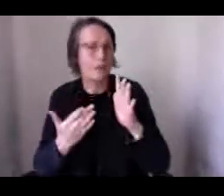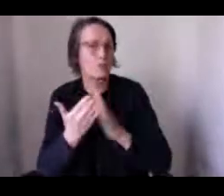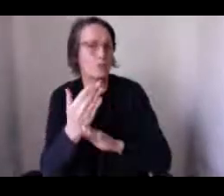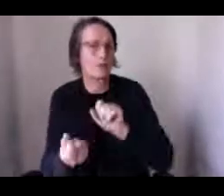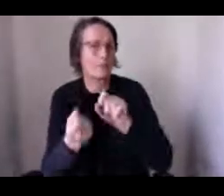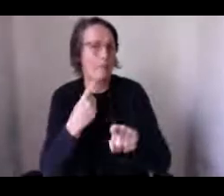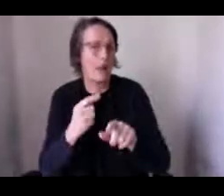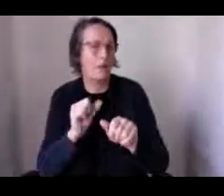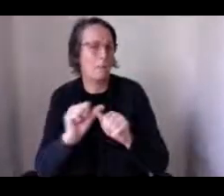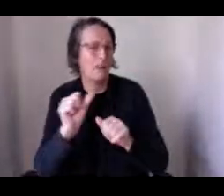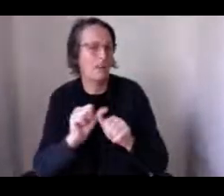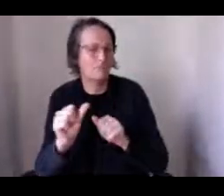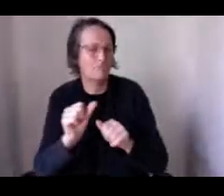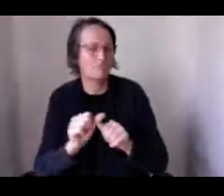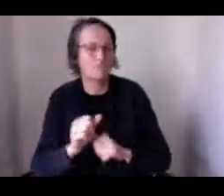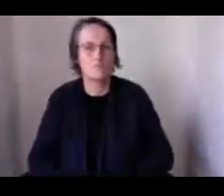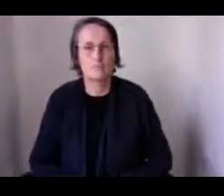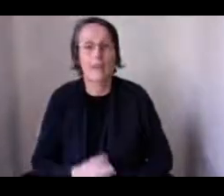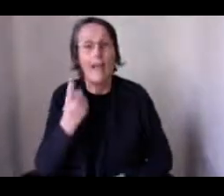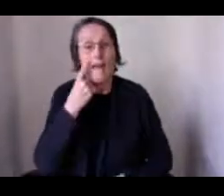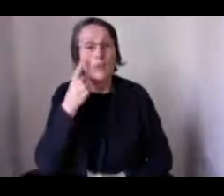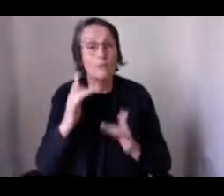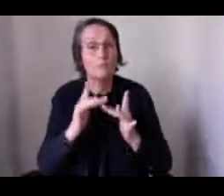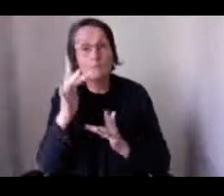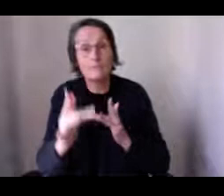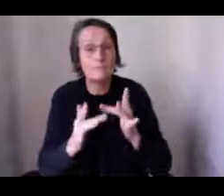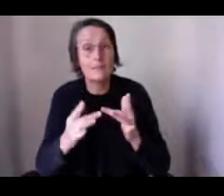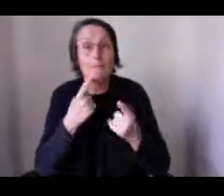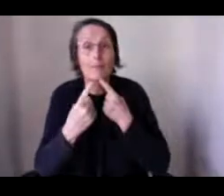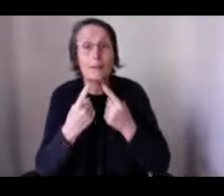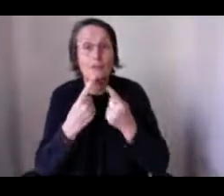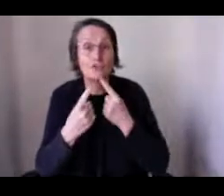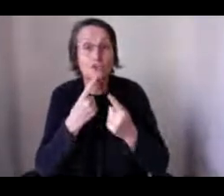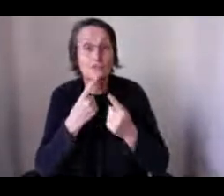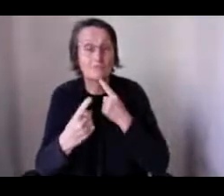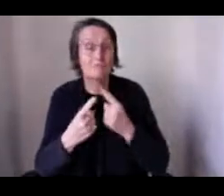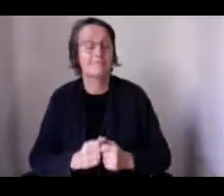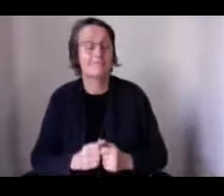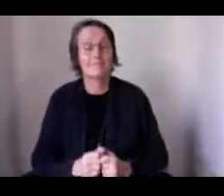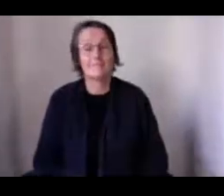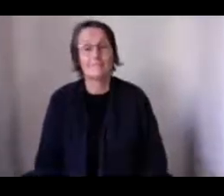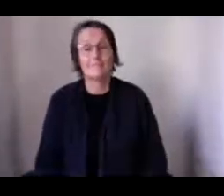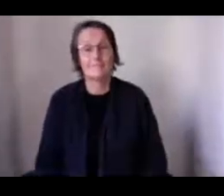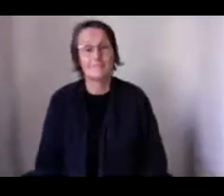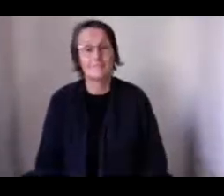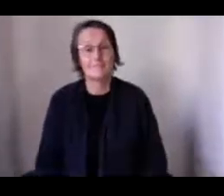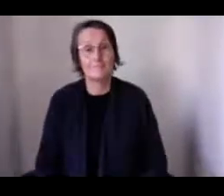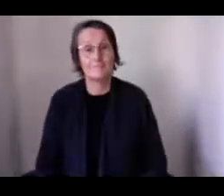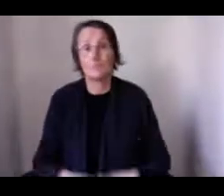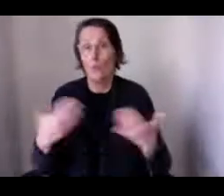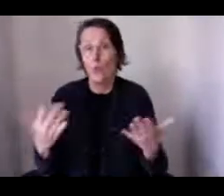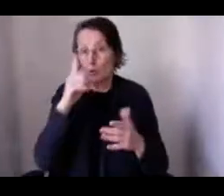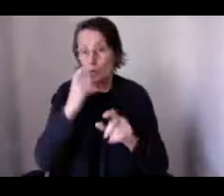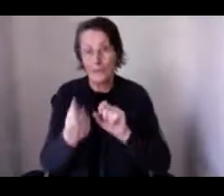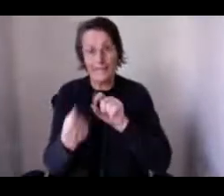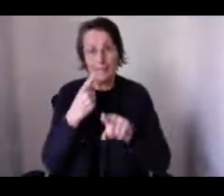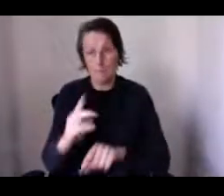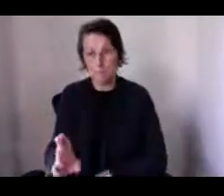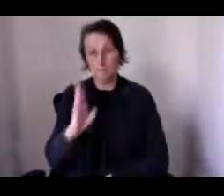best. You can find our info email on our website. Or you can email me directly at